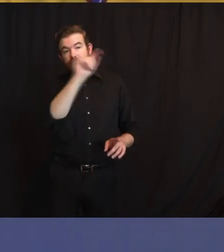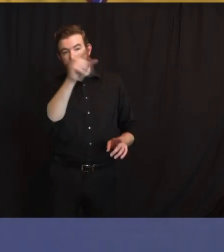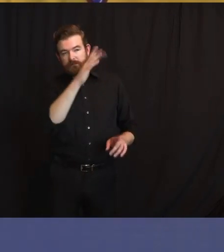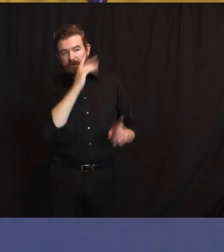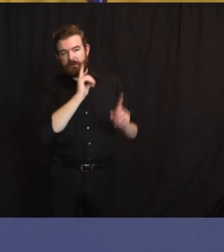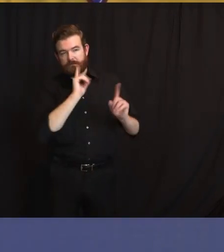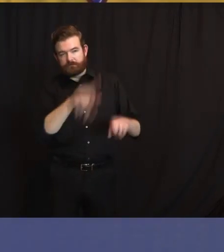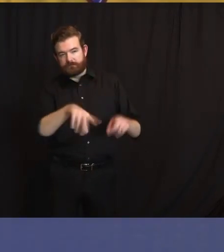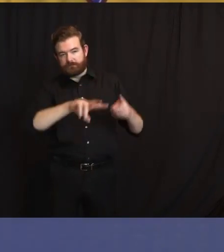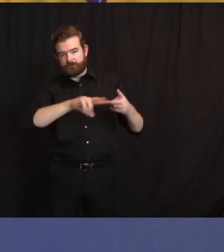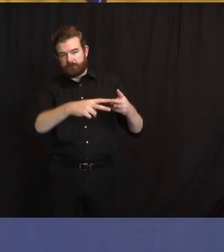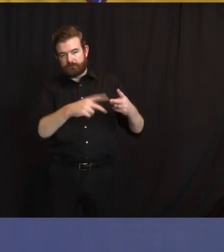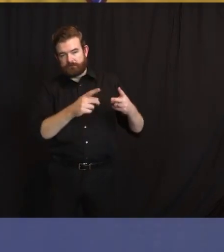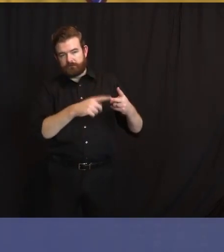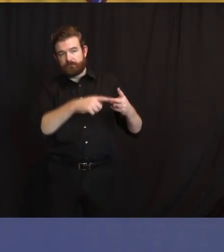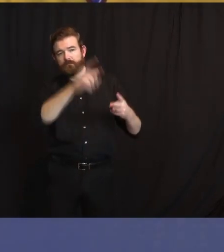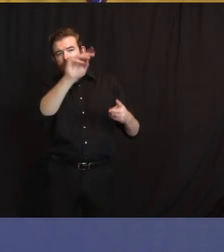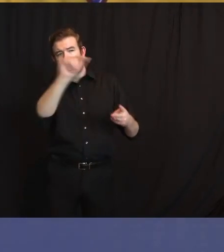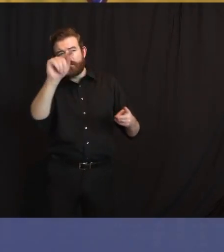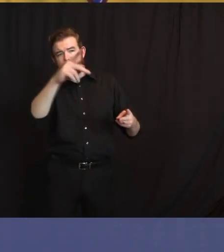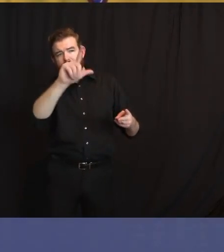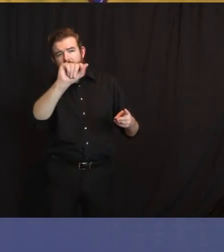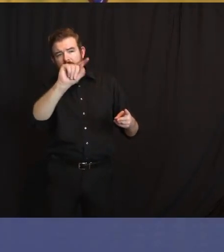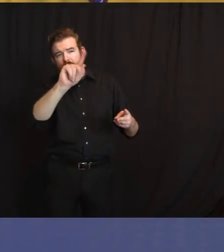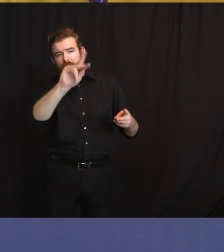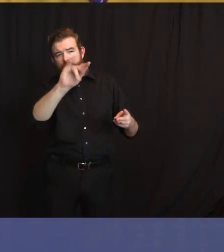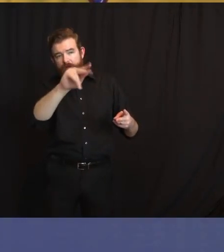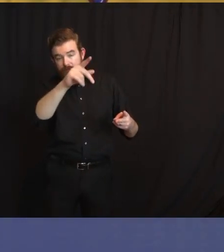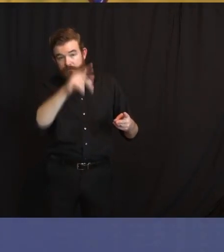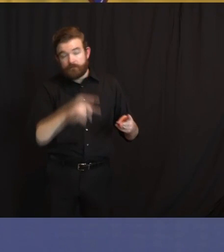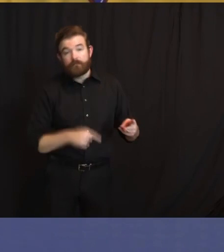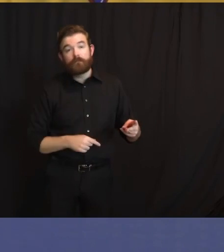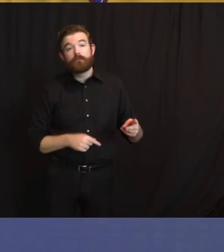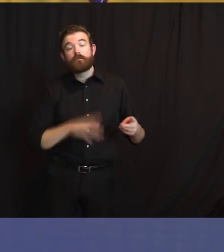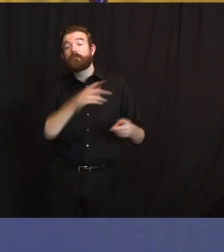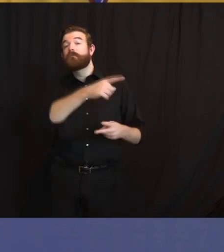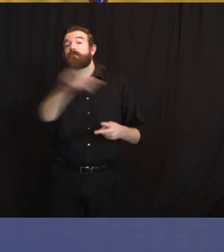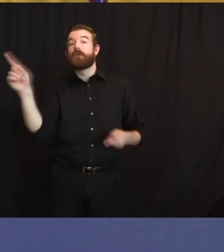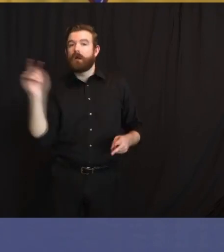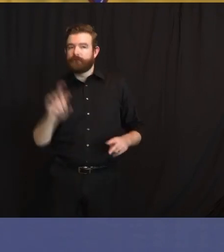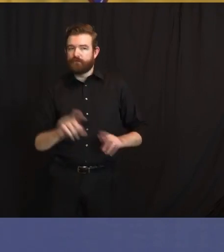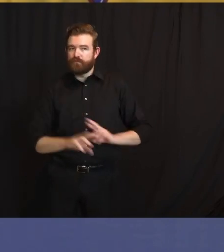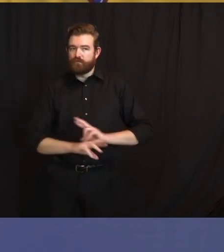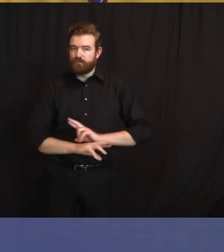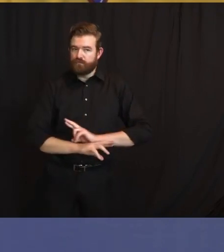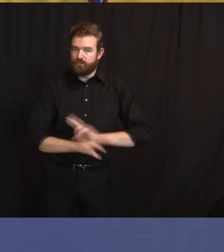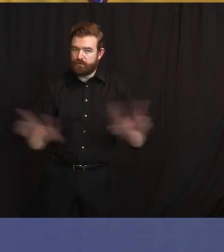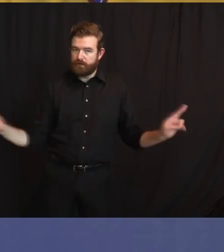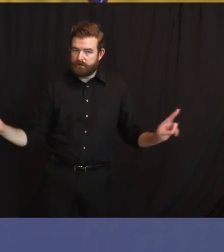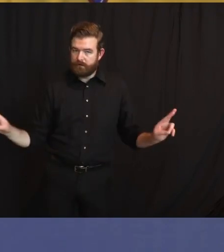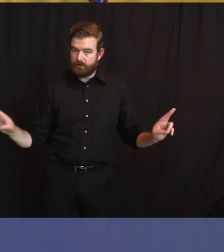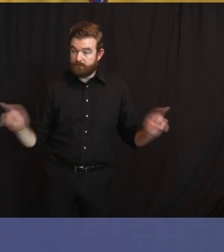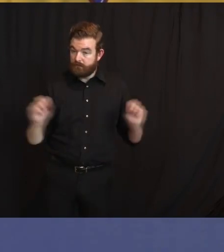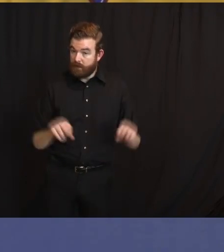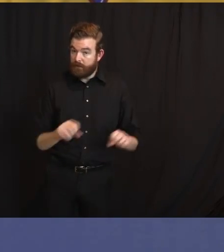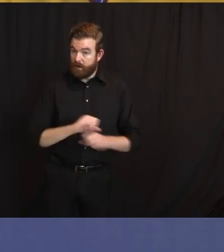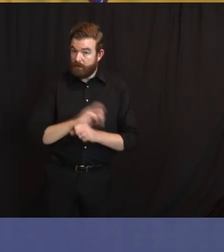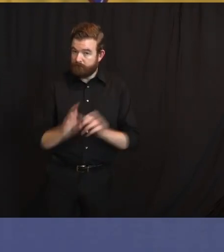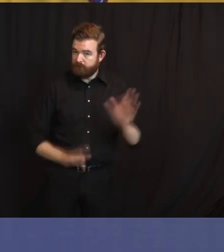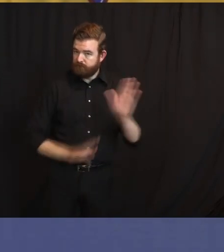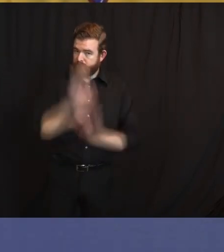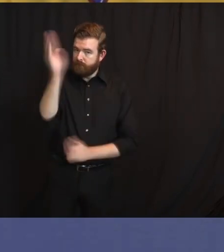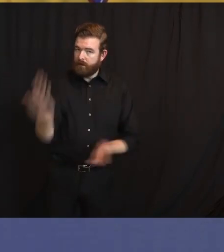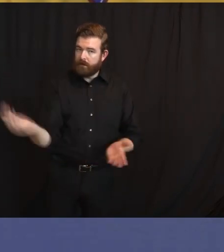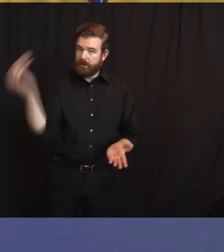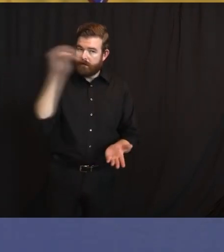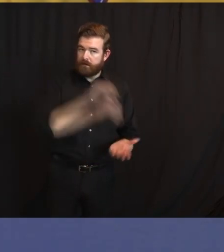on that if I could. But by the way, I think we should all be prepared for this thing to come back. So this is not a forever and always. I hope it